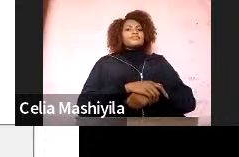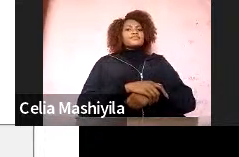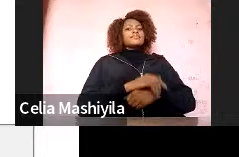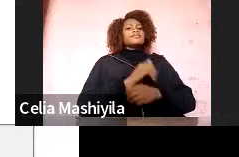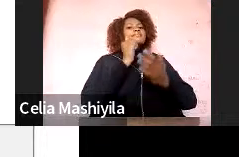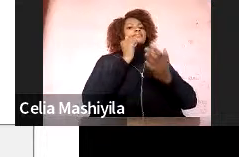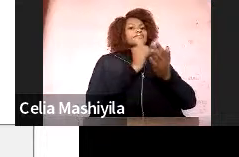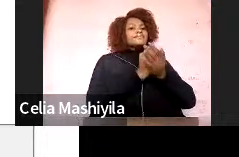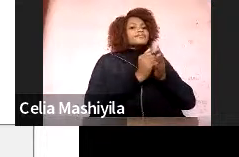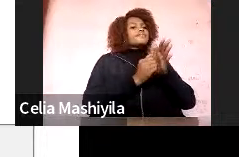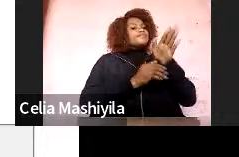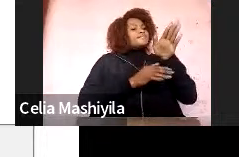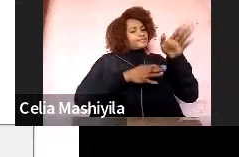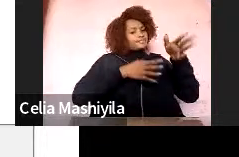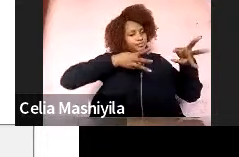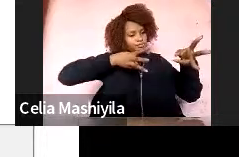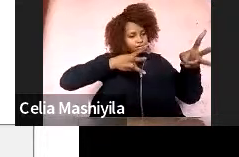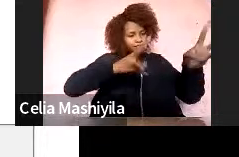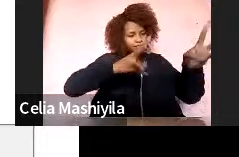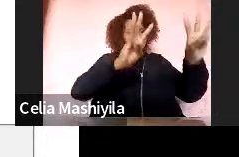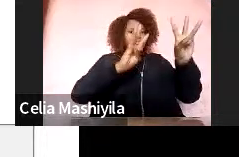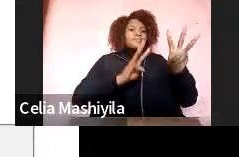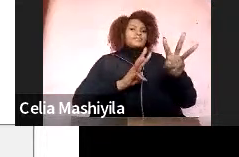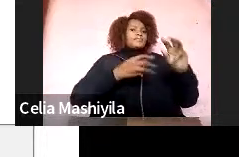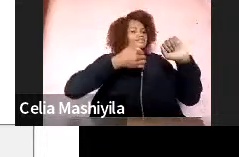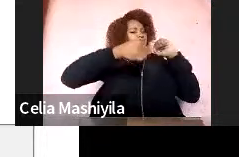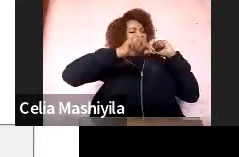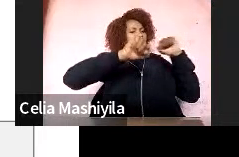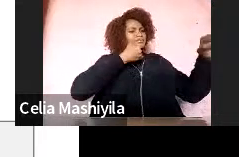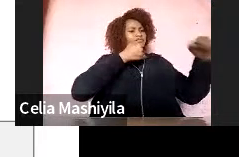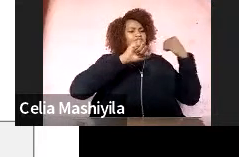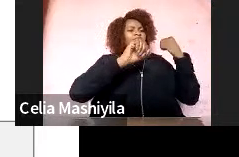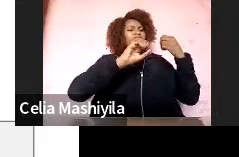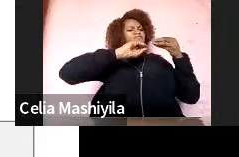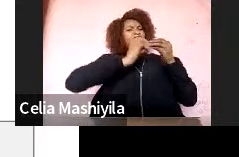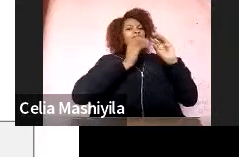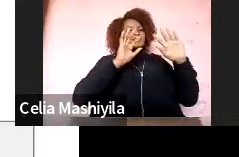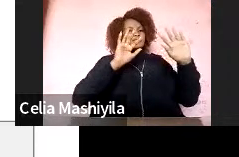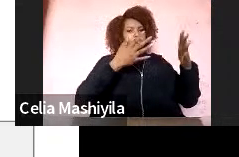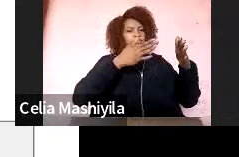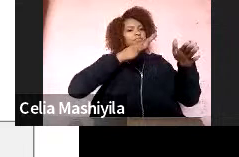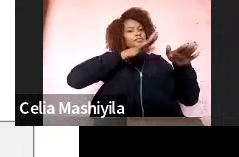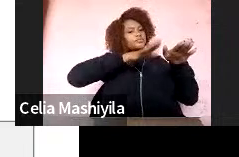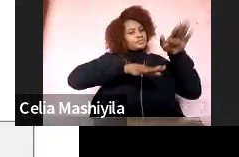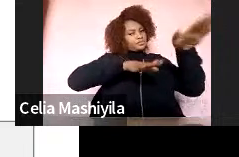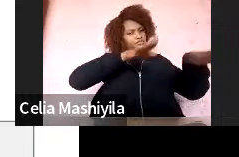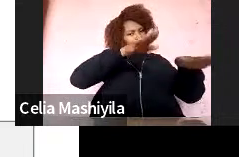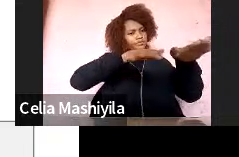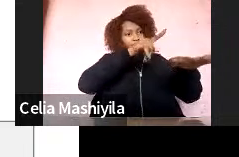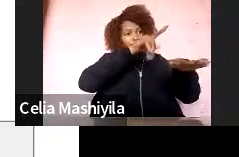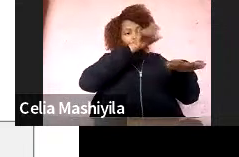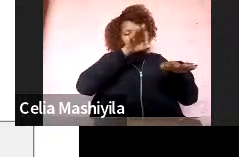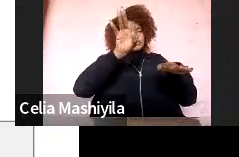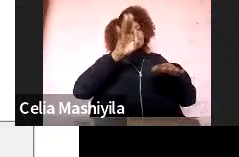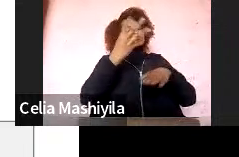with disputes. And the process and procedure to deal with disputes in SARS is to ensure that we are aligning